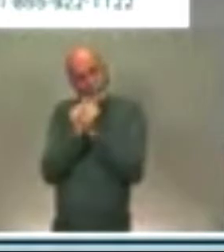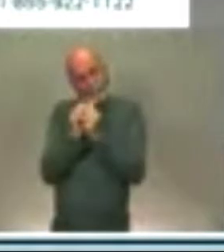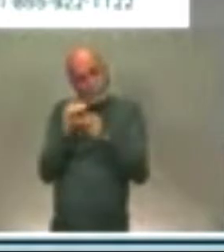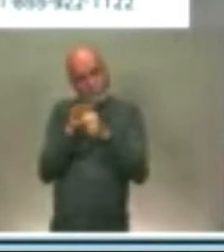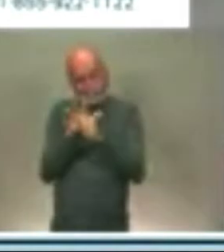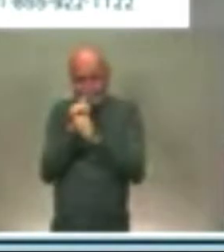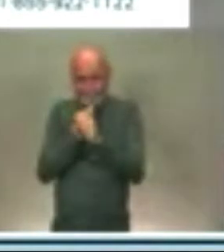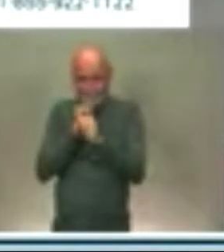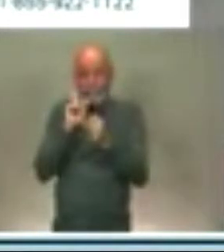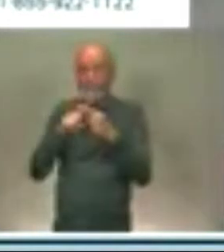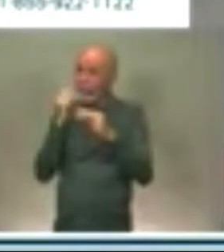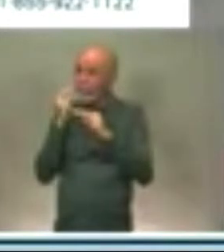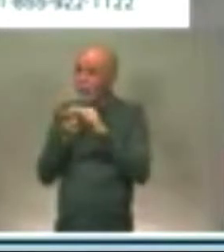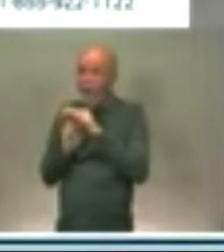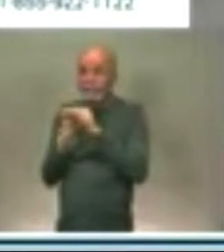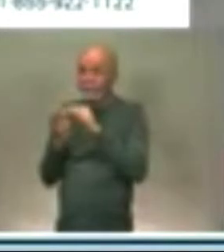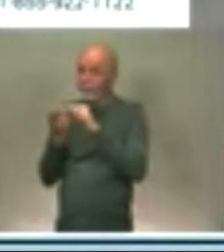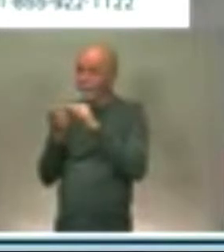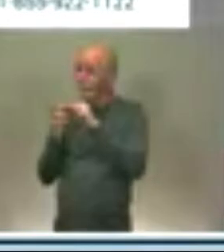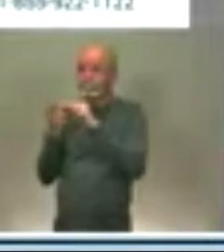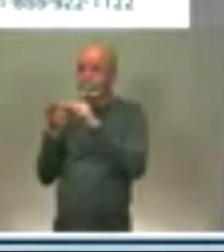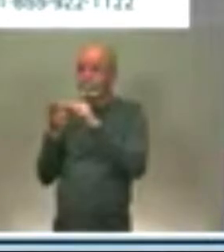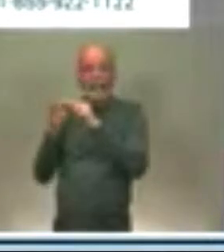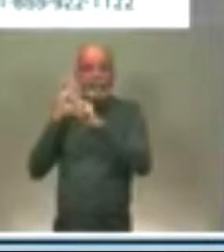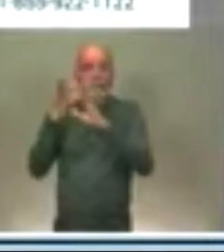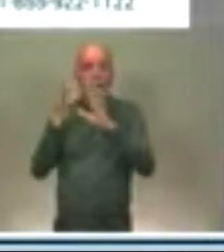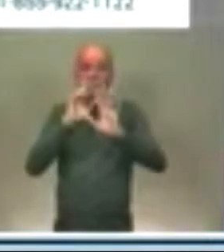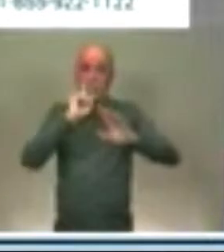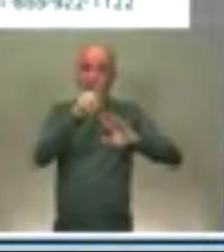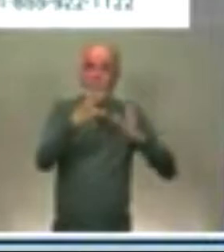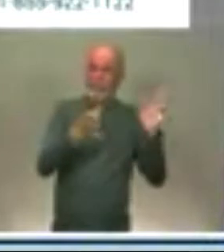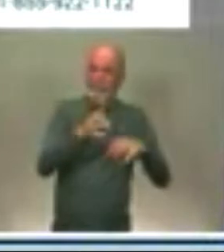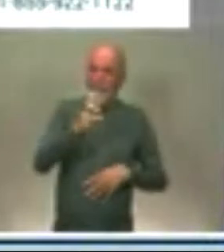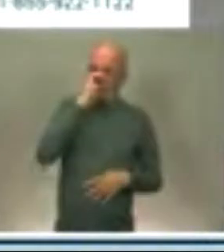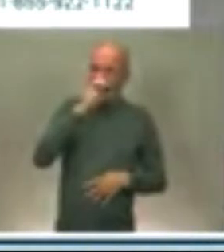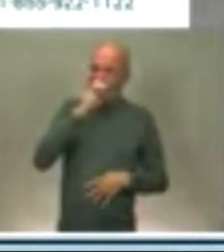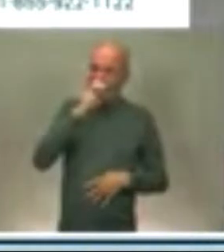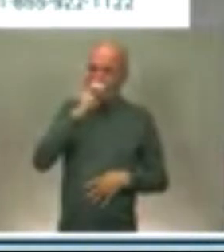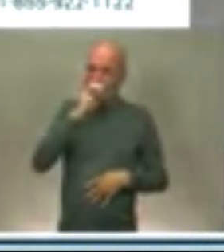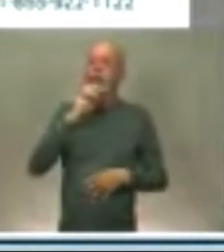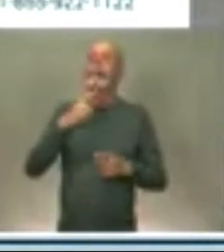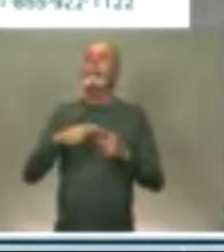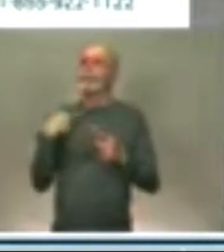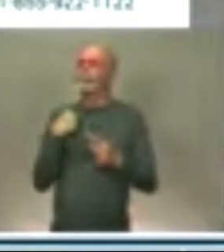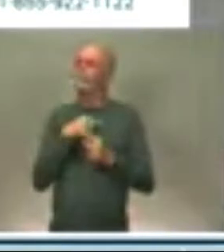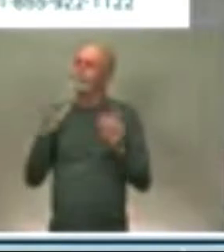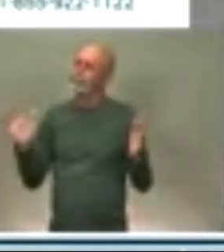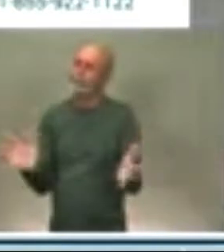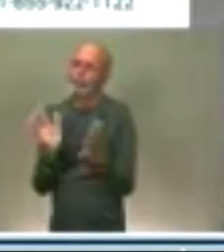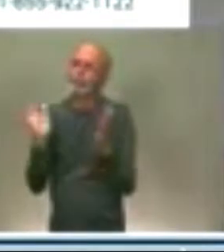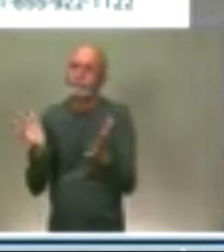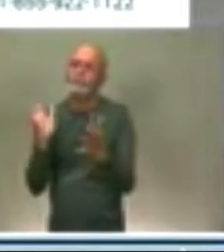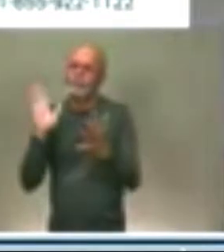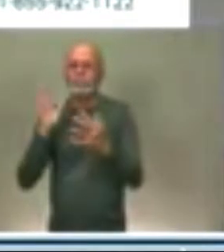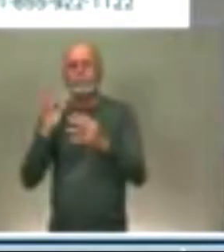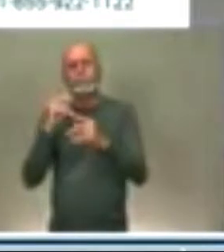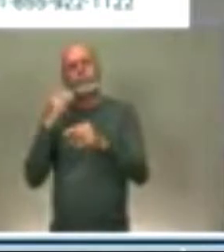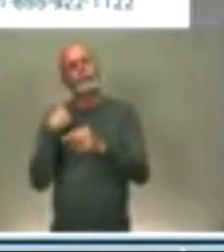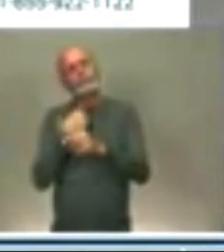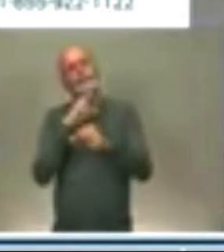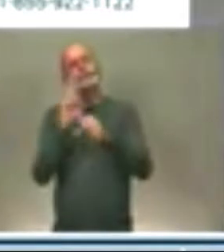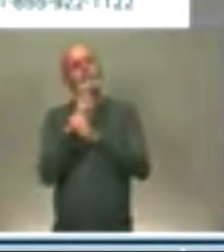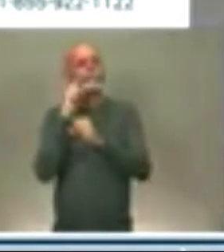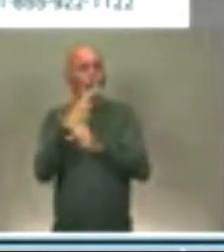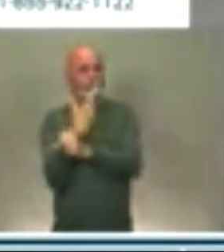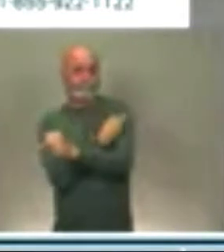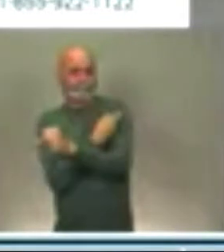meant province-wide restrictions, our vaccine coverage means that we can carry on with only border restrictions and